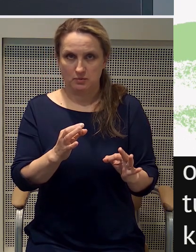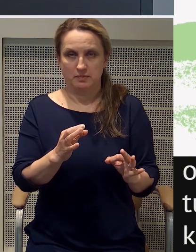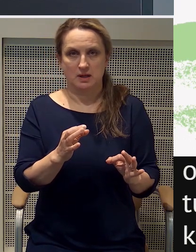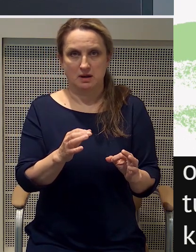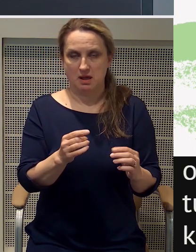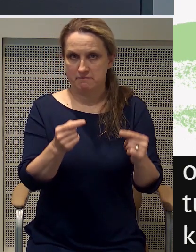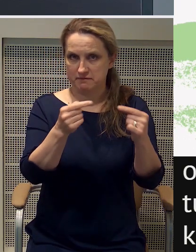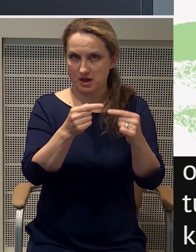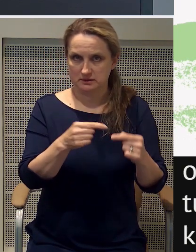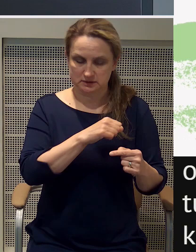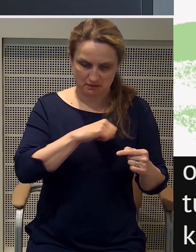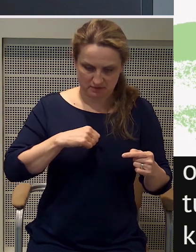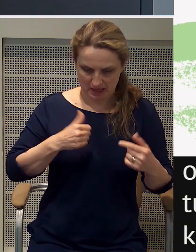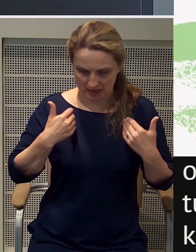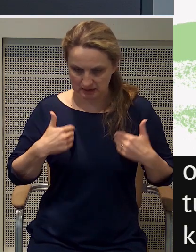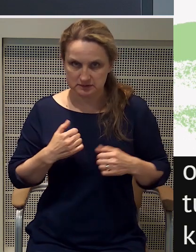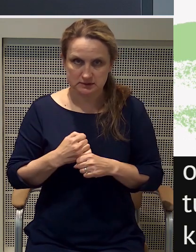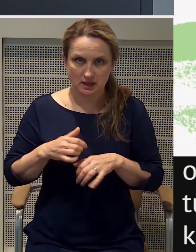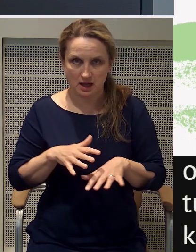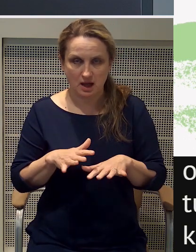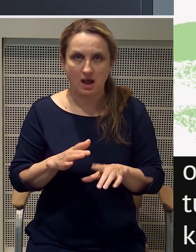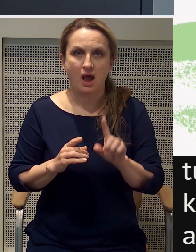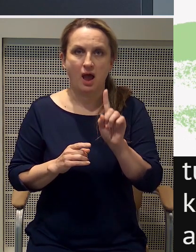was only by 5 months,